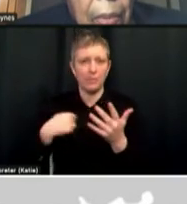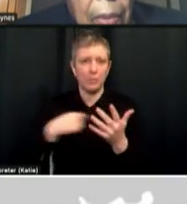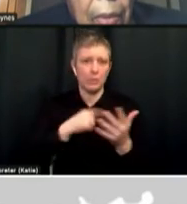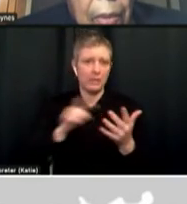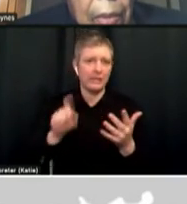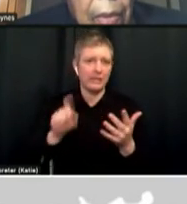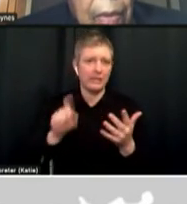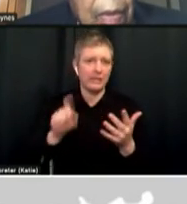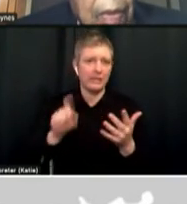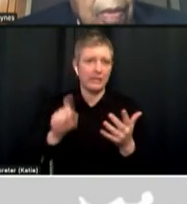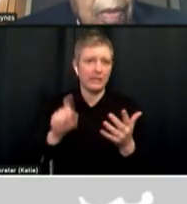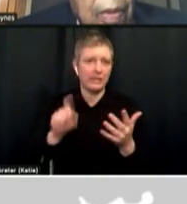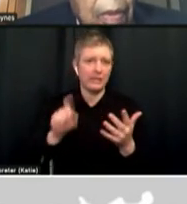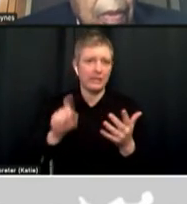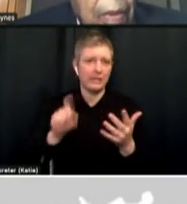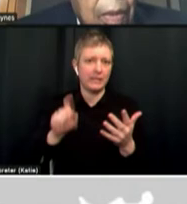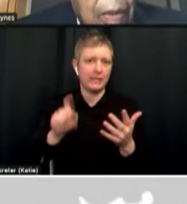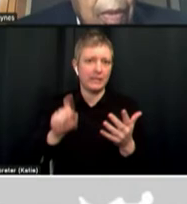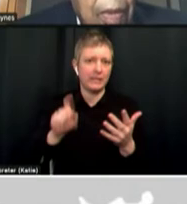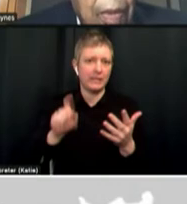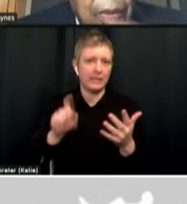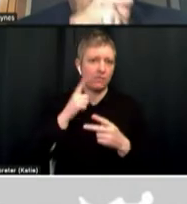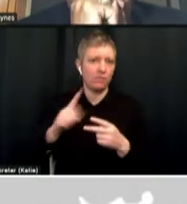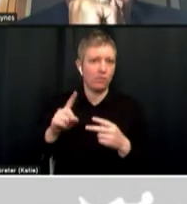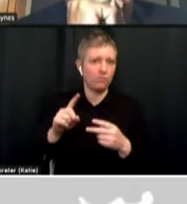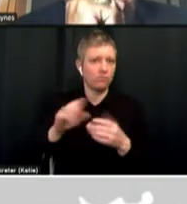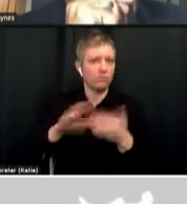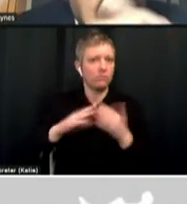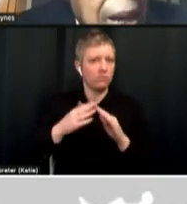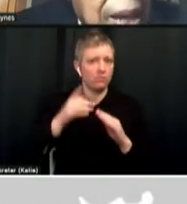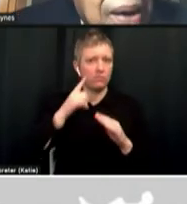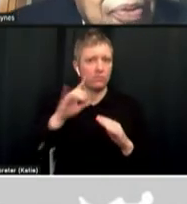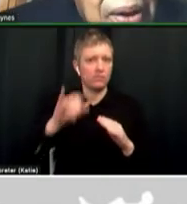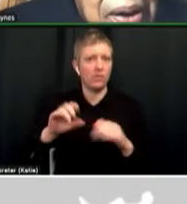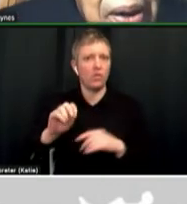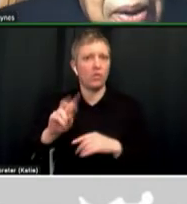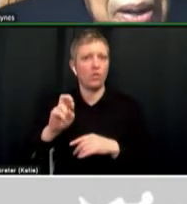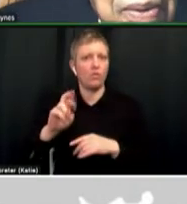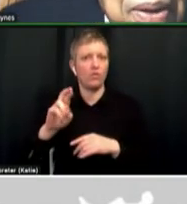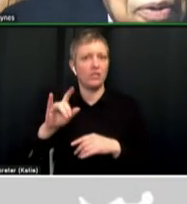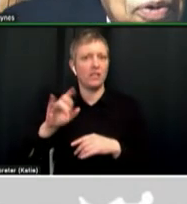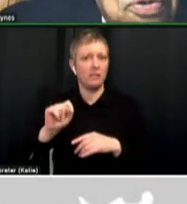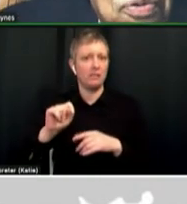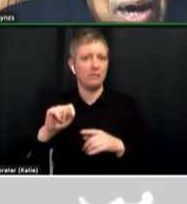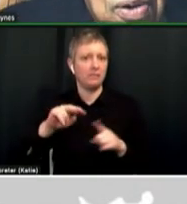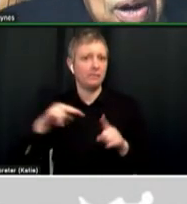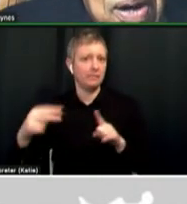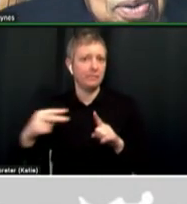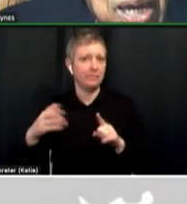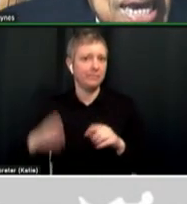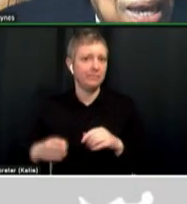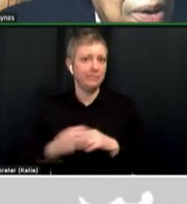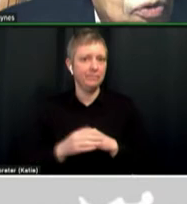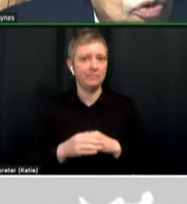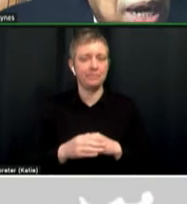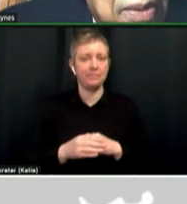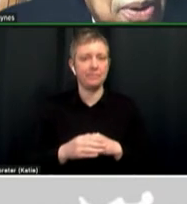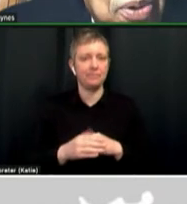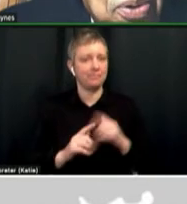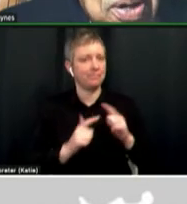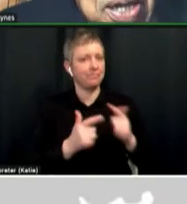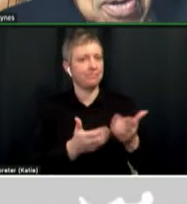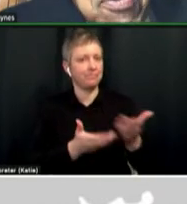the oversight side. Dr. Haynes? Yes, first of all, thank you for